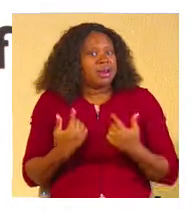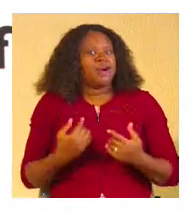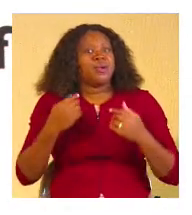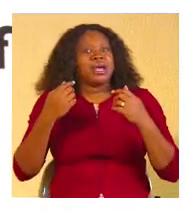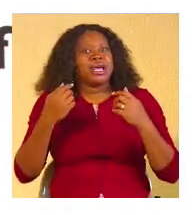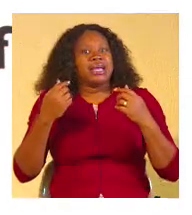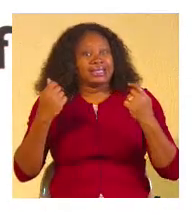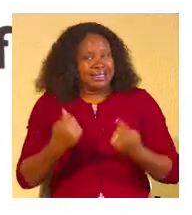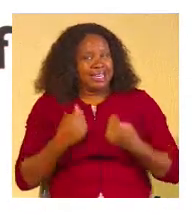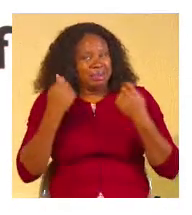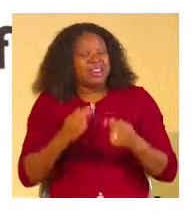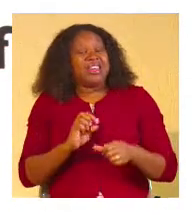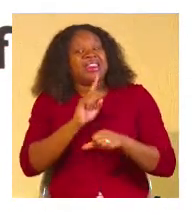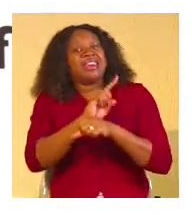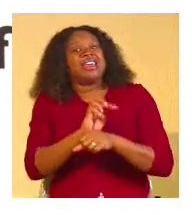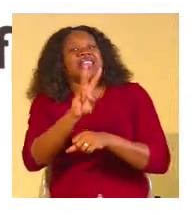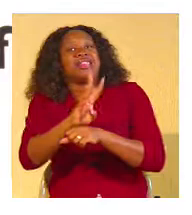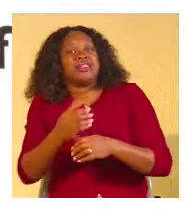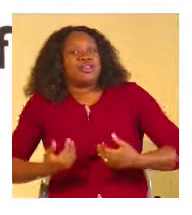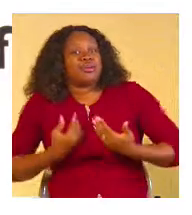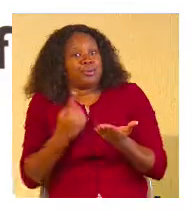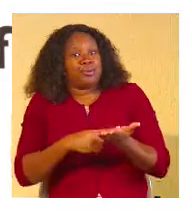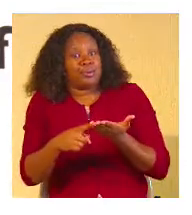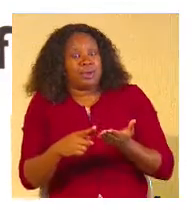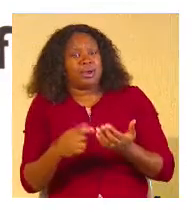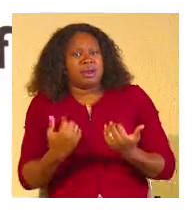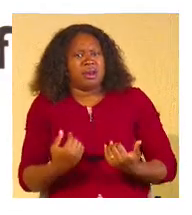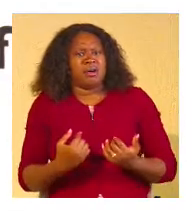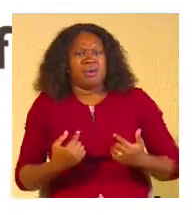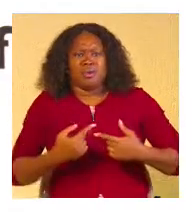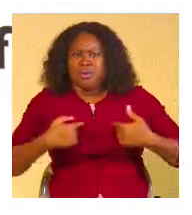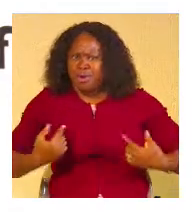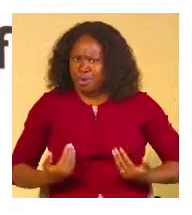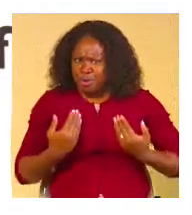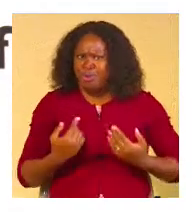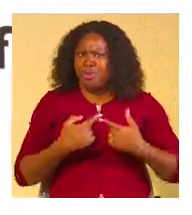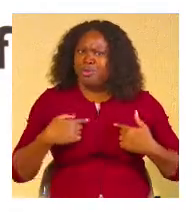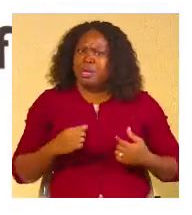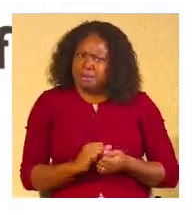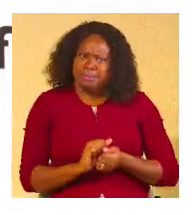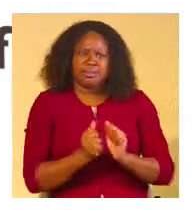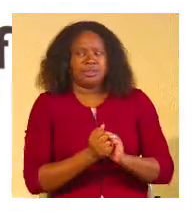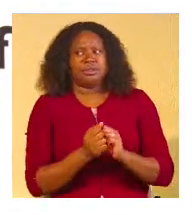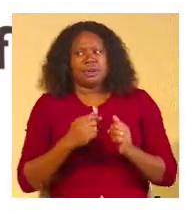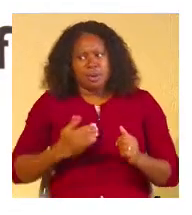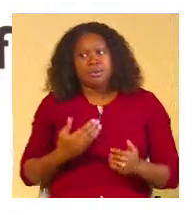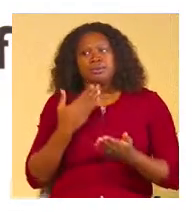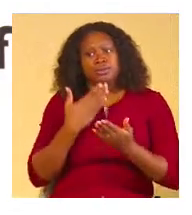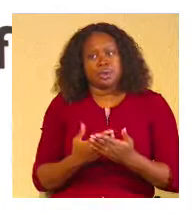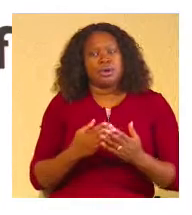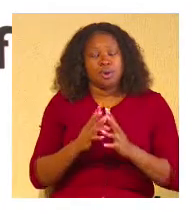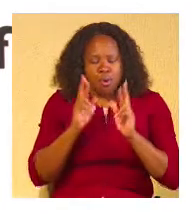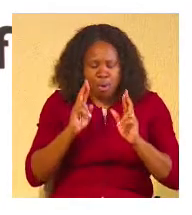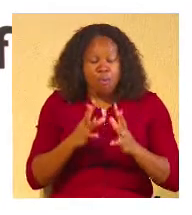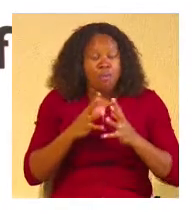13th Youth Week to say that, look, as youth, we are the change agents. And really I want to commend, and I hope that more youth